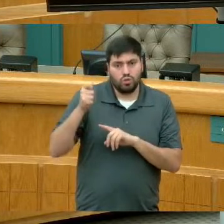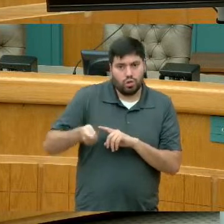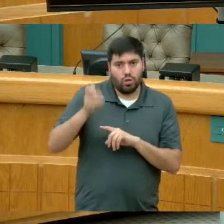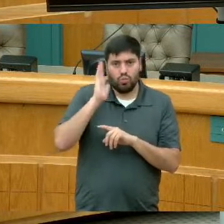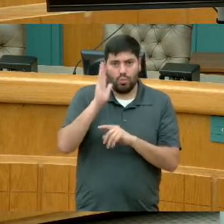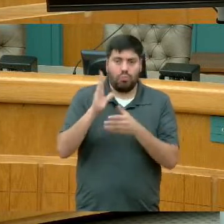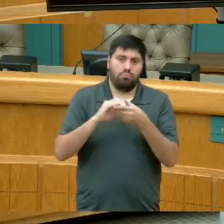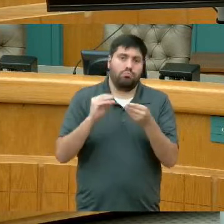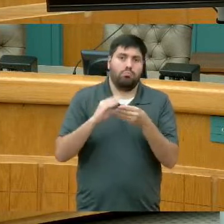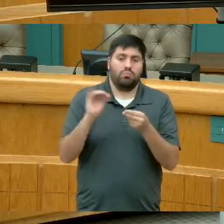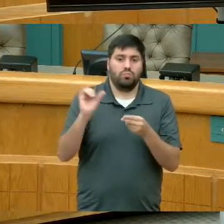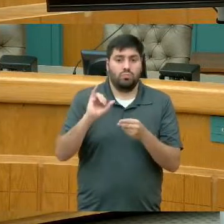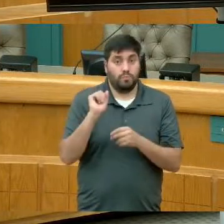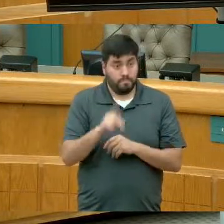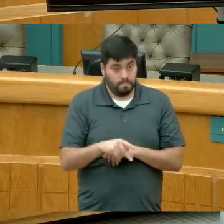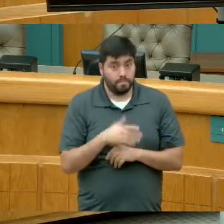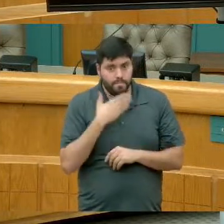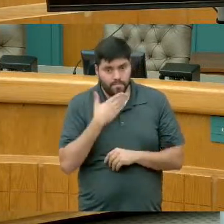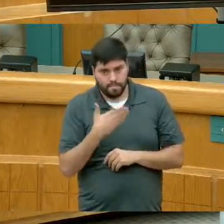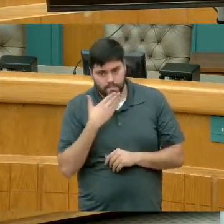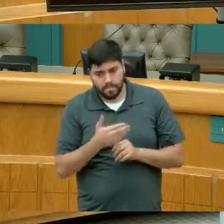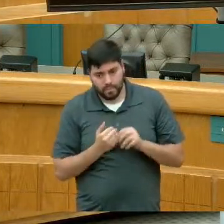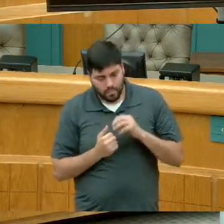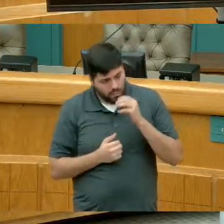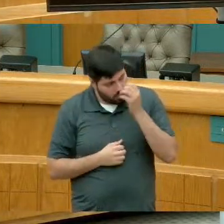will present after that. Thank you.